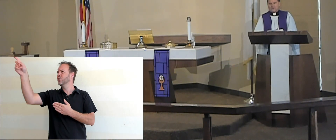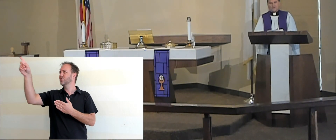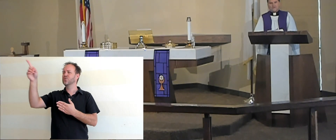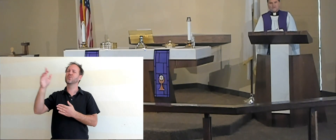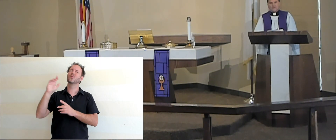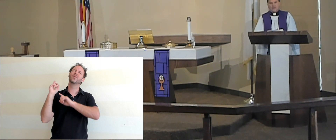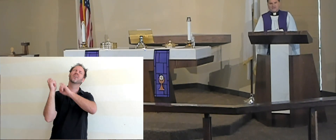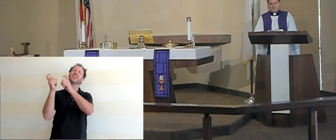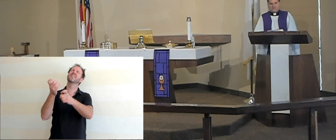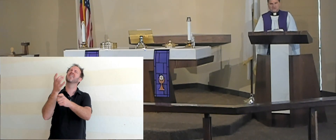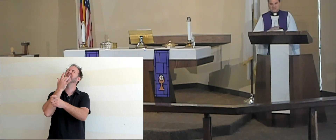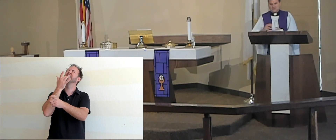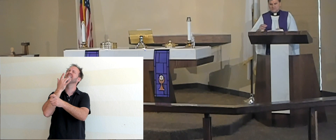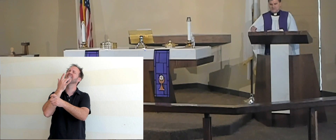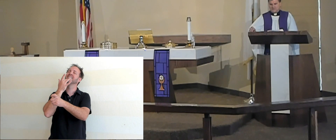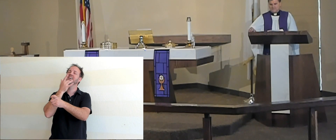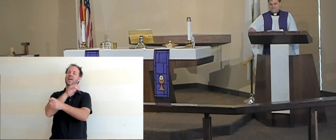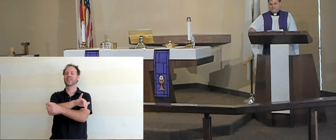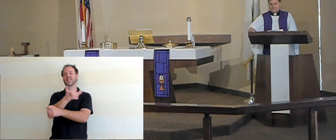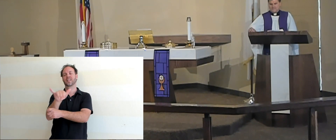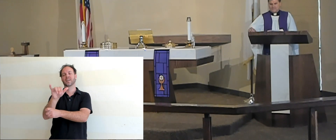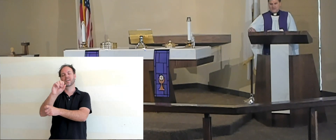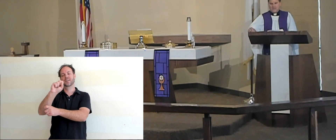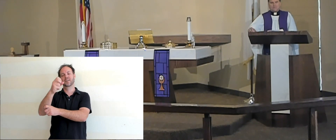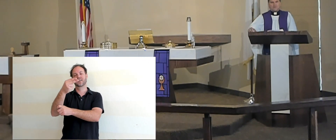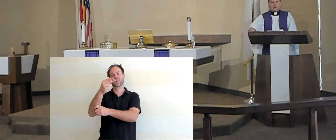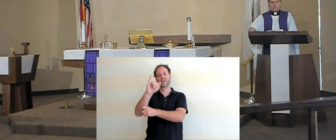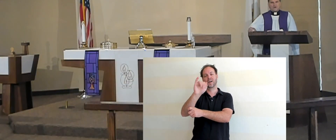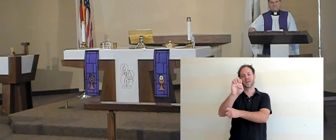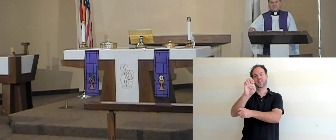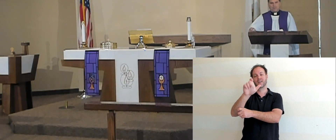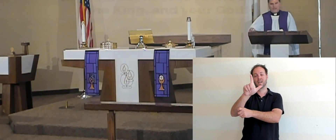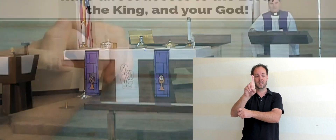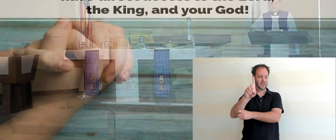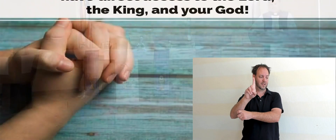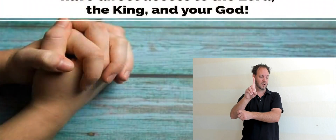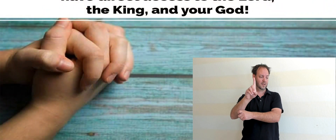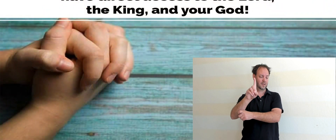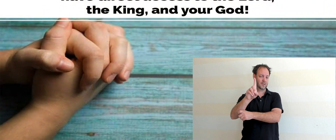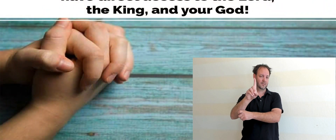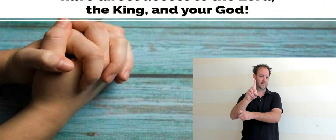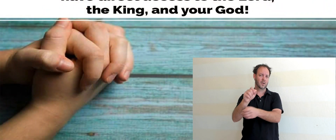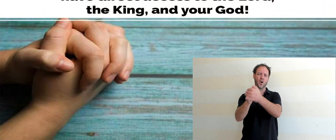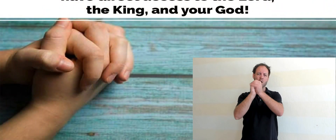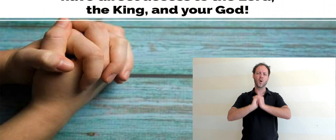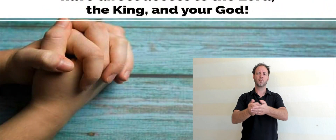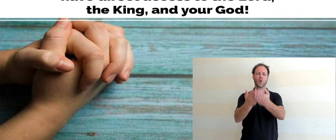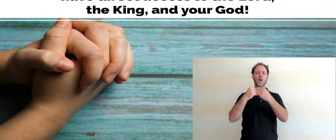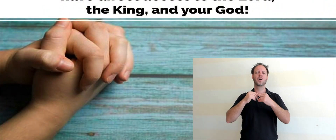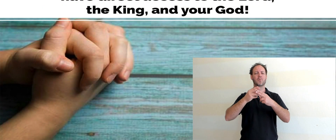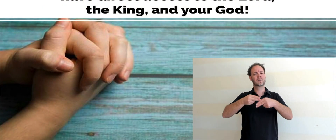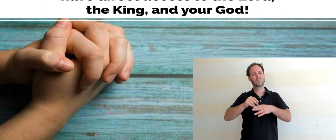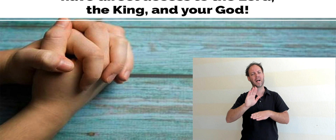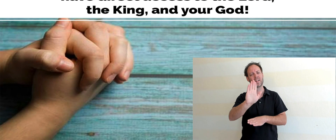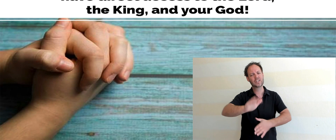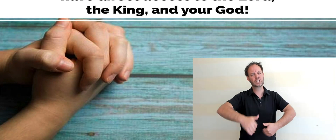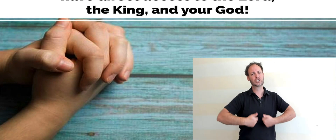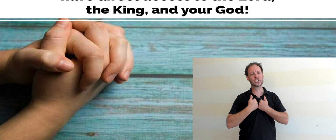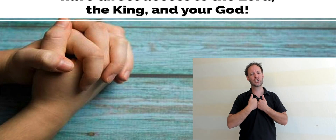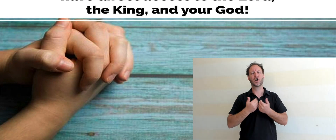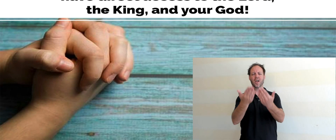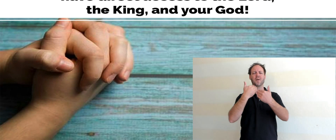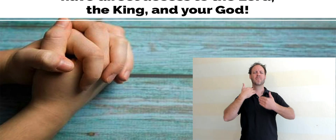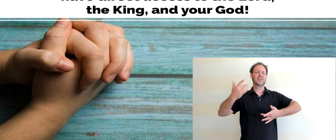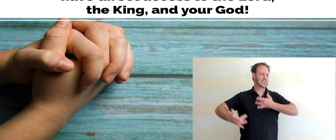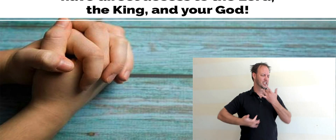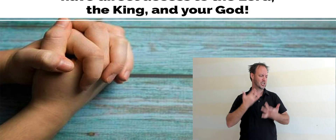favor as with a shield." Prayer brings a balance to your life. It brings